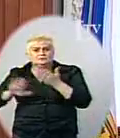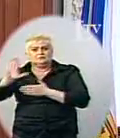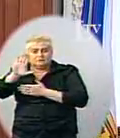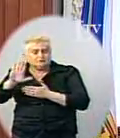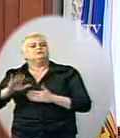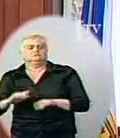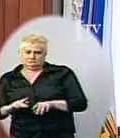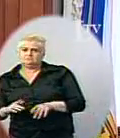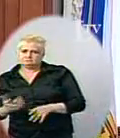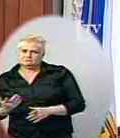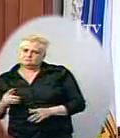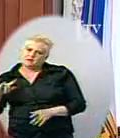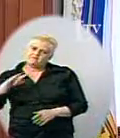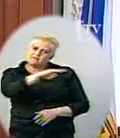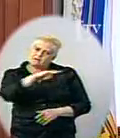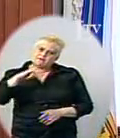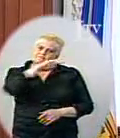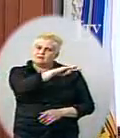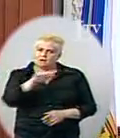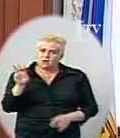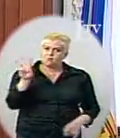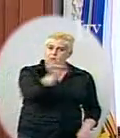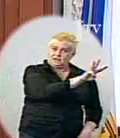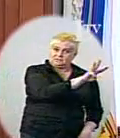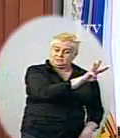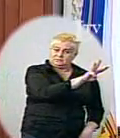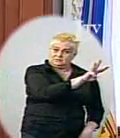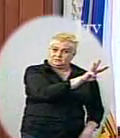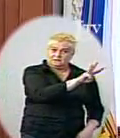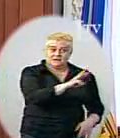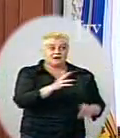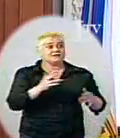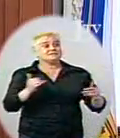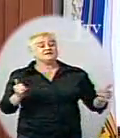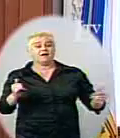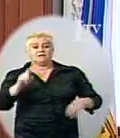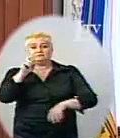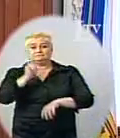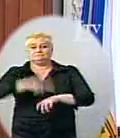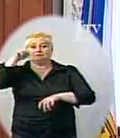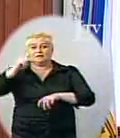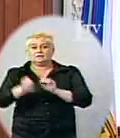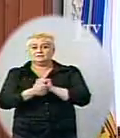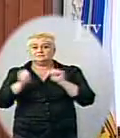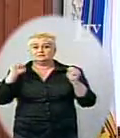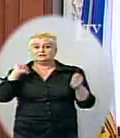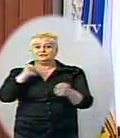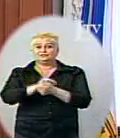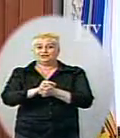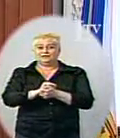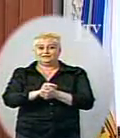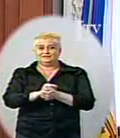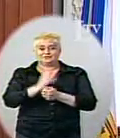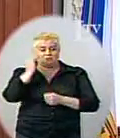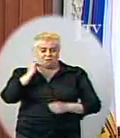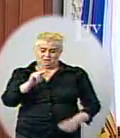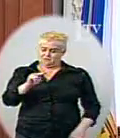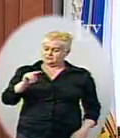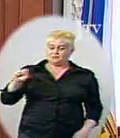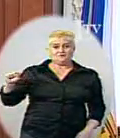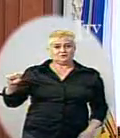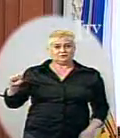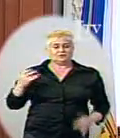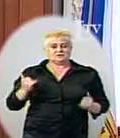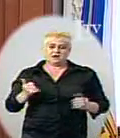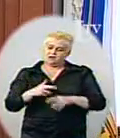Canada and eyes around the world will turn toward Nova Scotia as this province steps up to